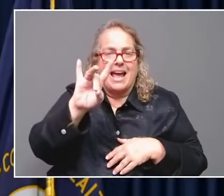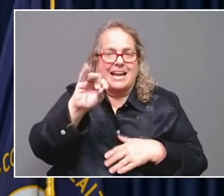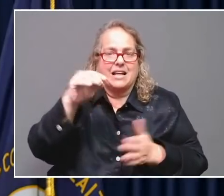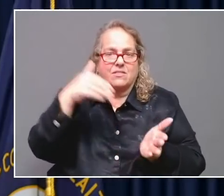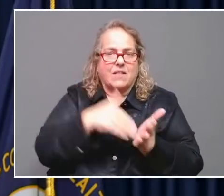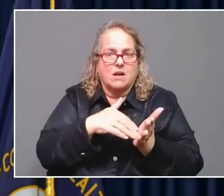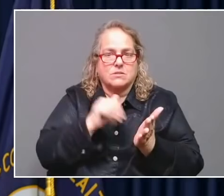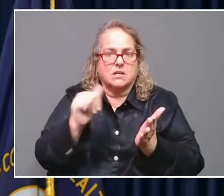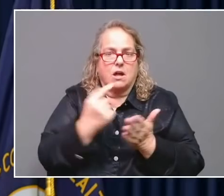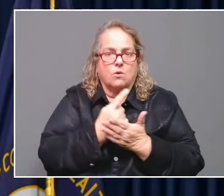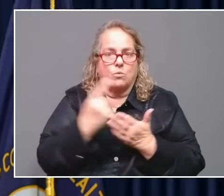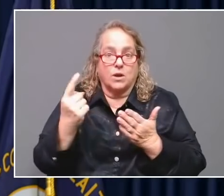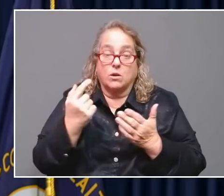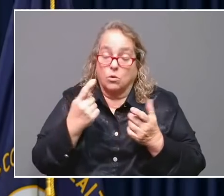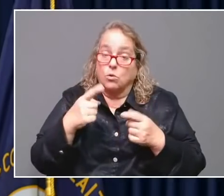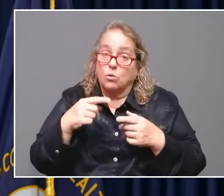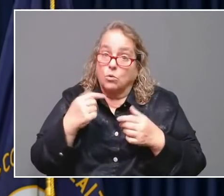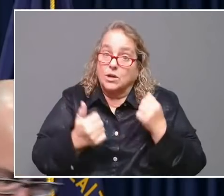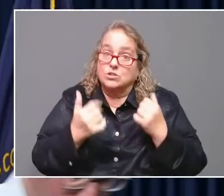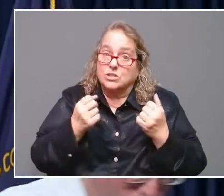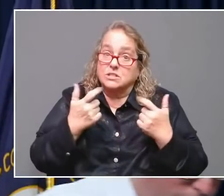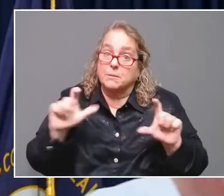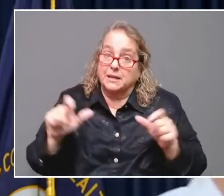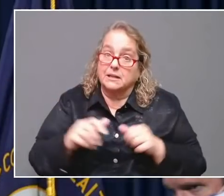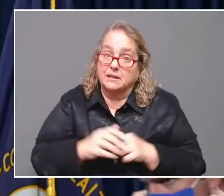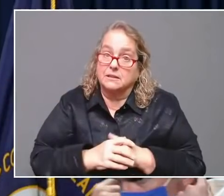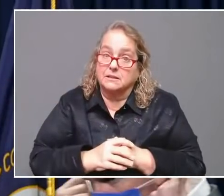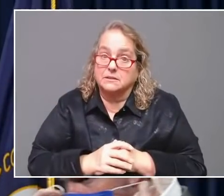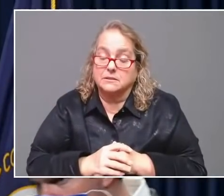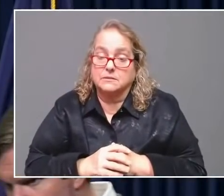pretty substantial in its own right. So.